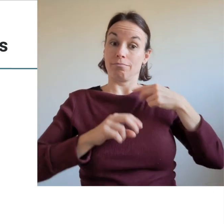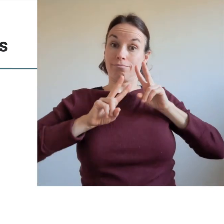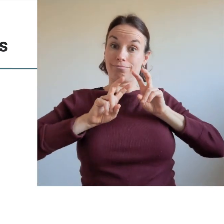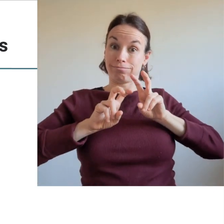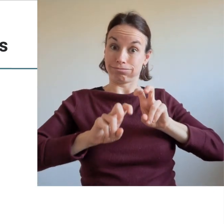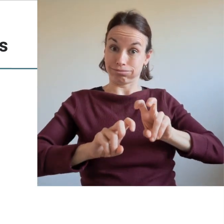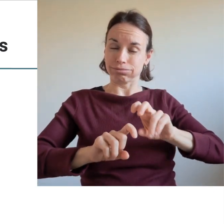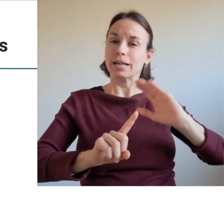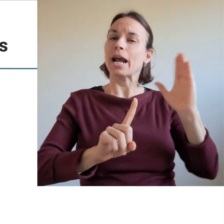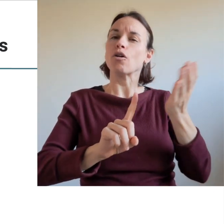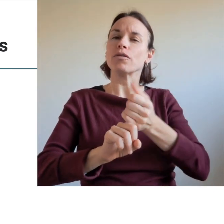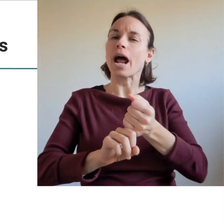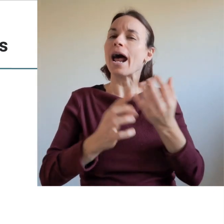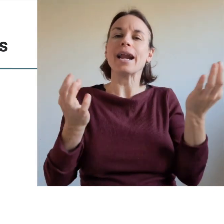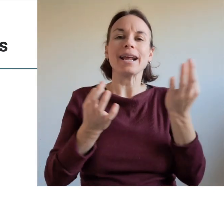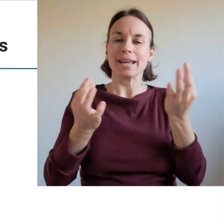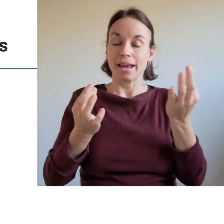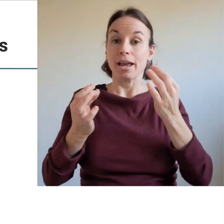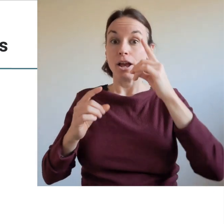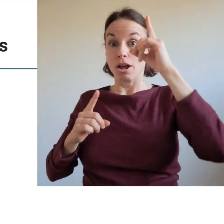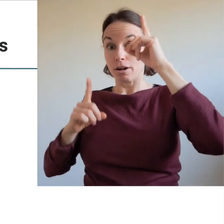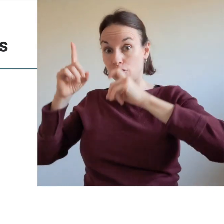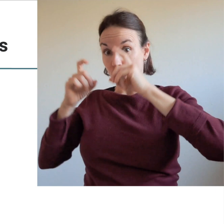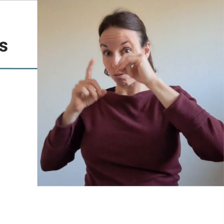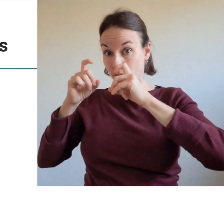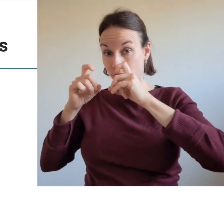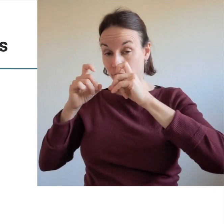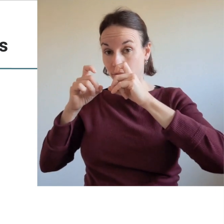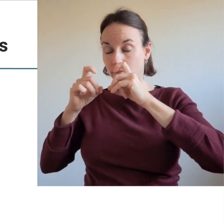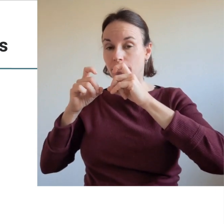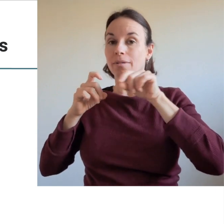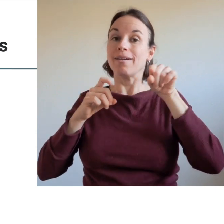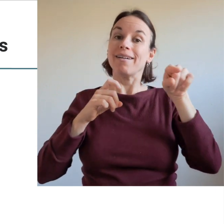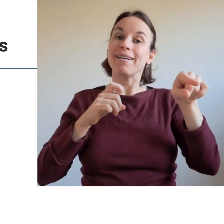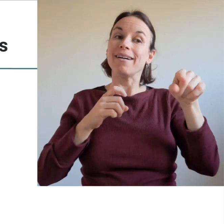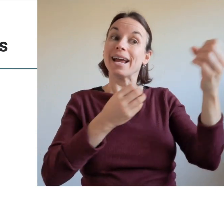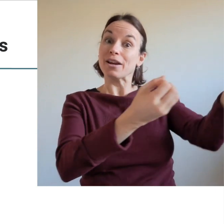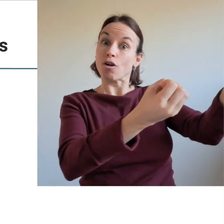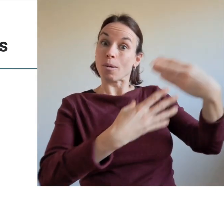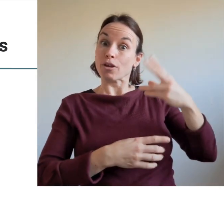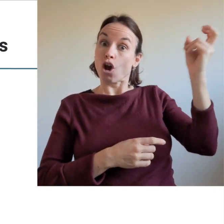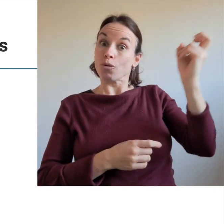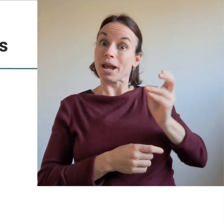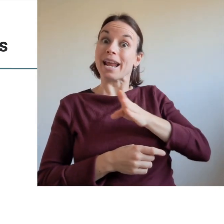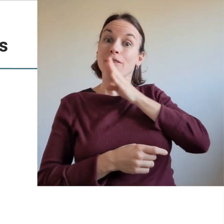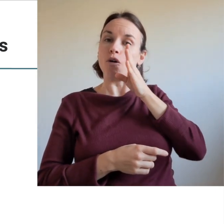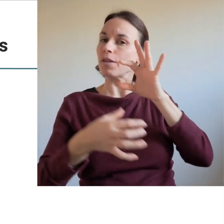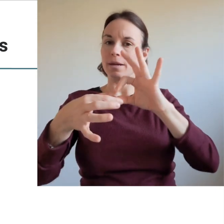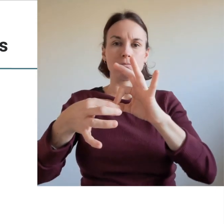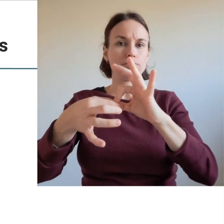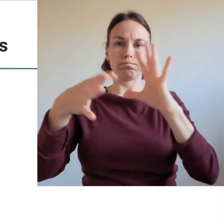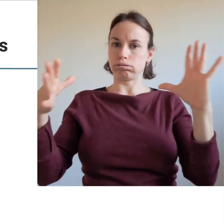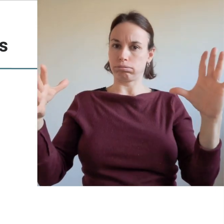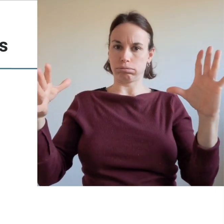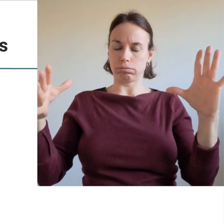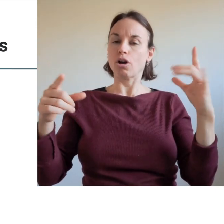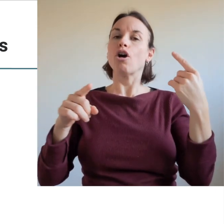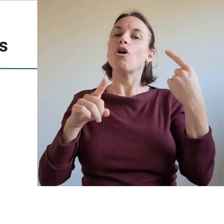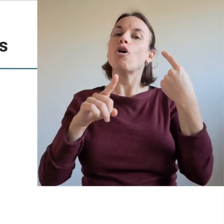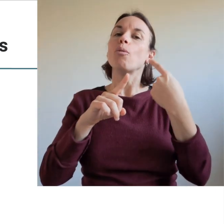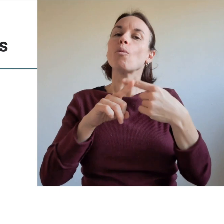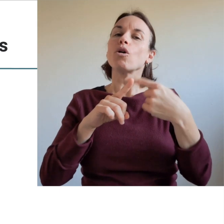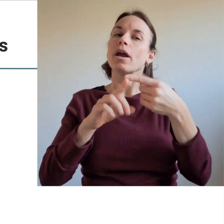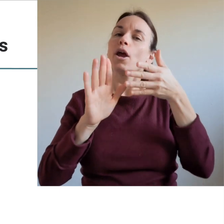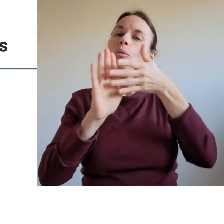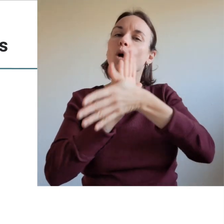found that no manual markers are independent of evidential restrictions, even that the same markers are